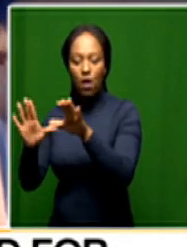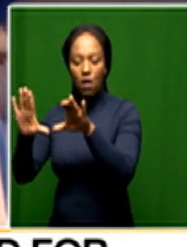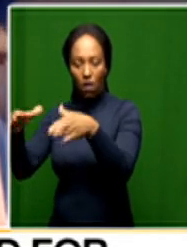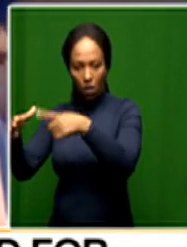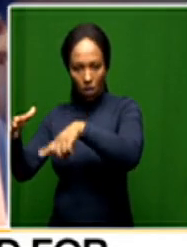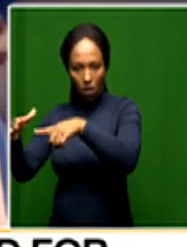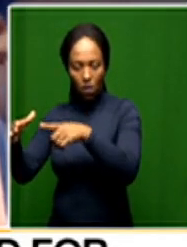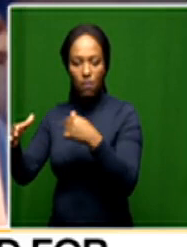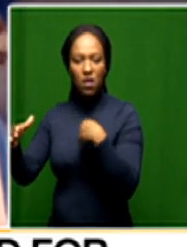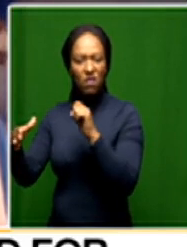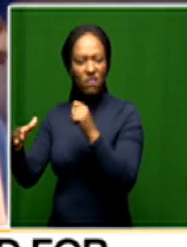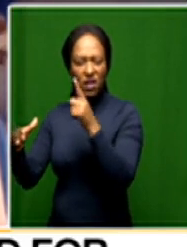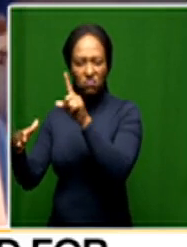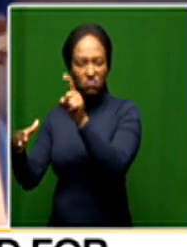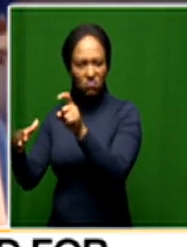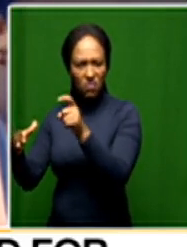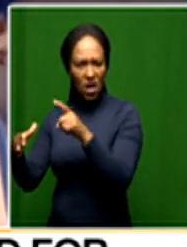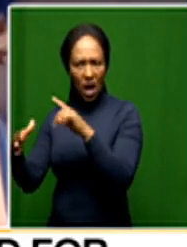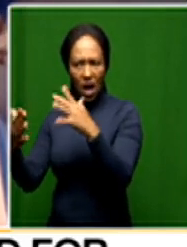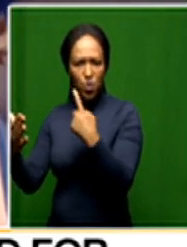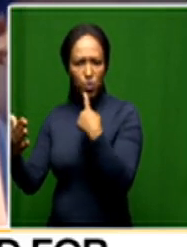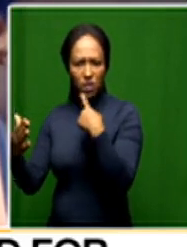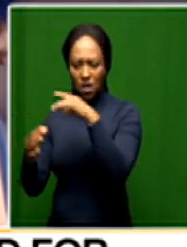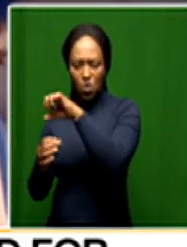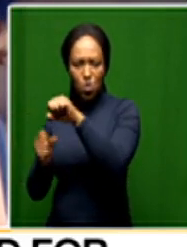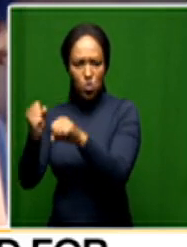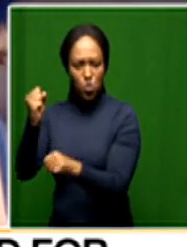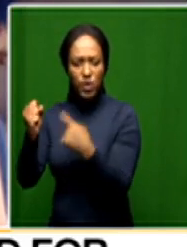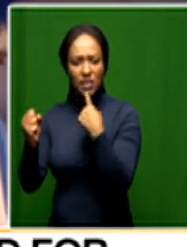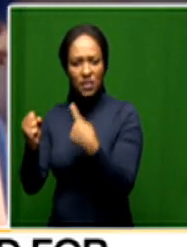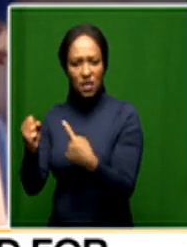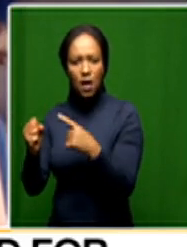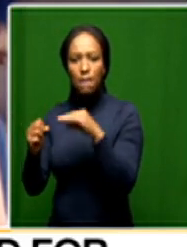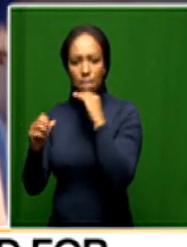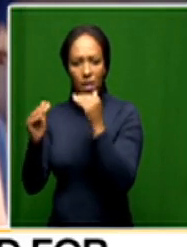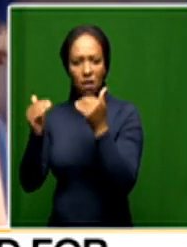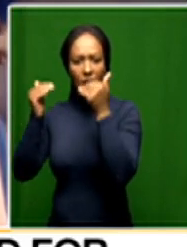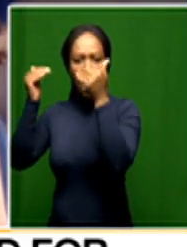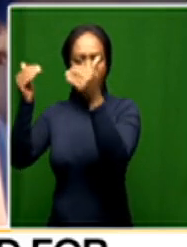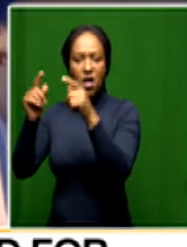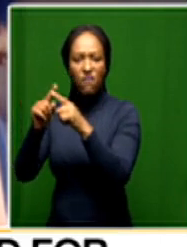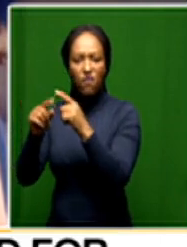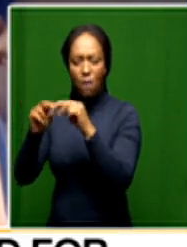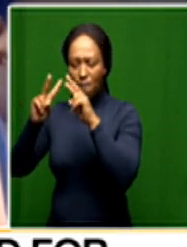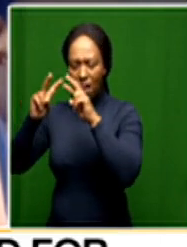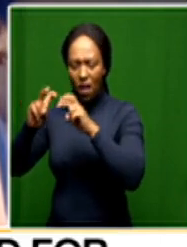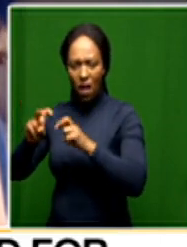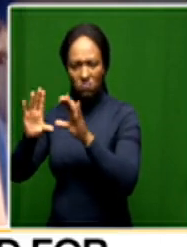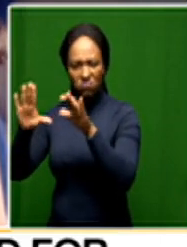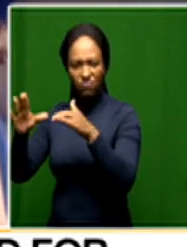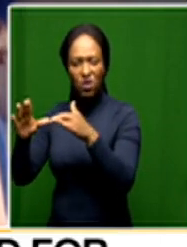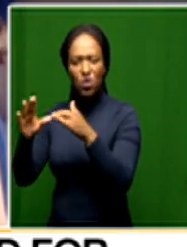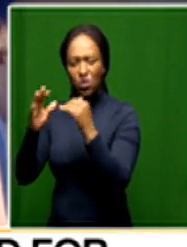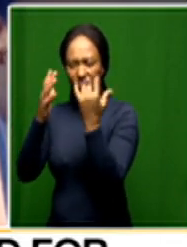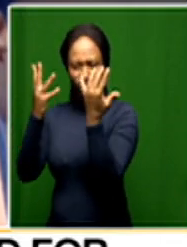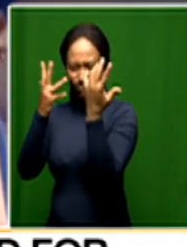question is how is it possible to conclude that we obviously did have higher from such a small study group? How do we calculate